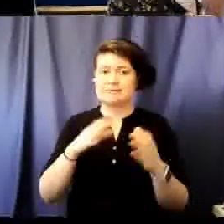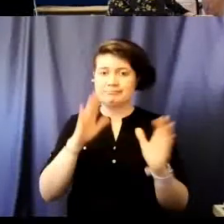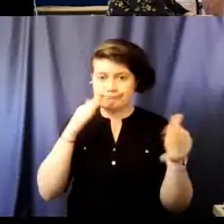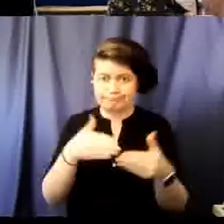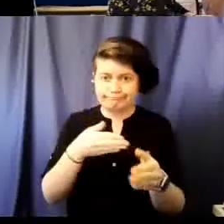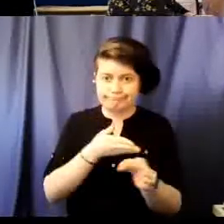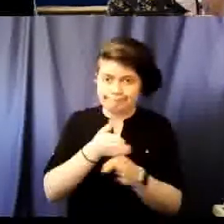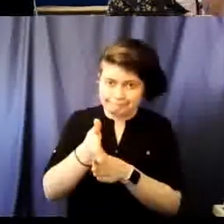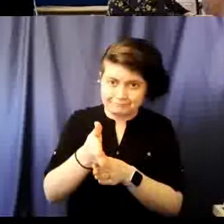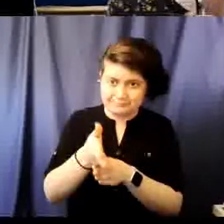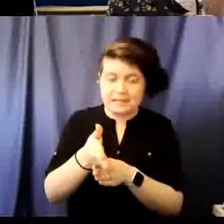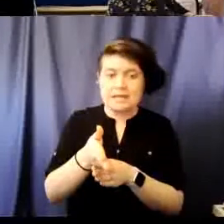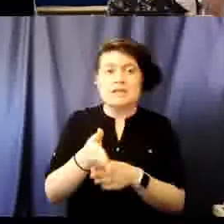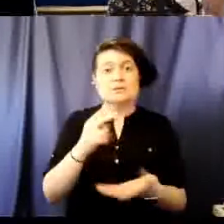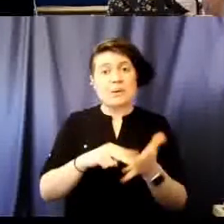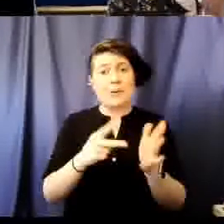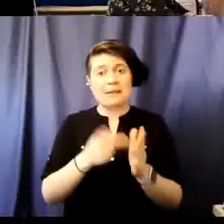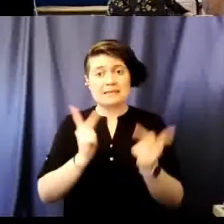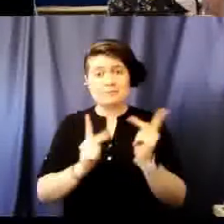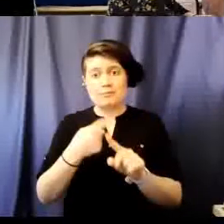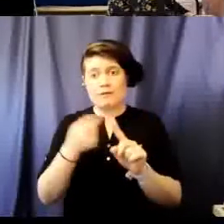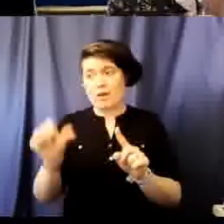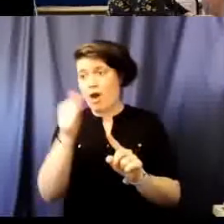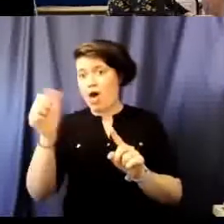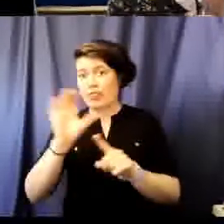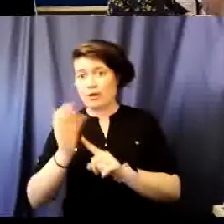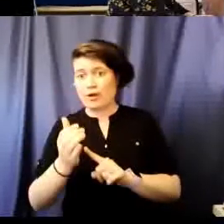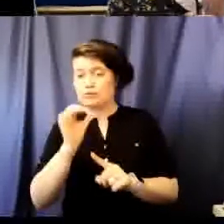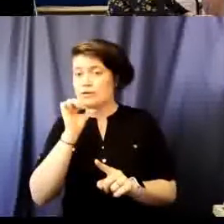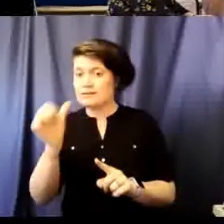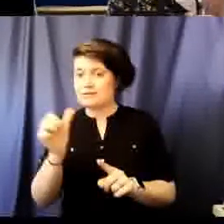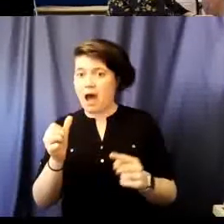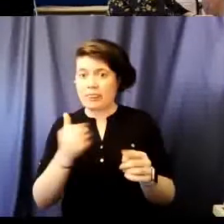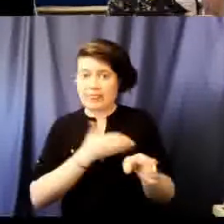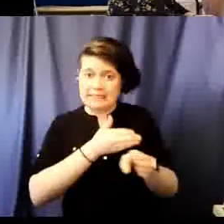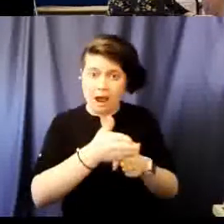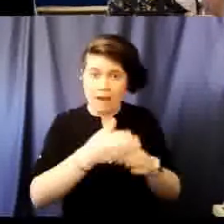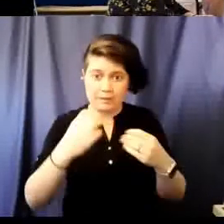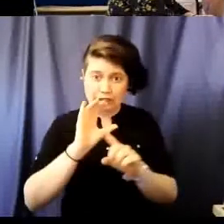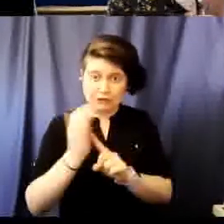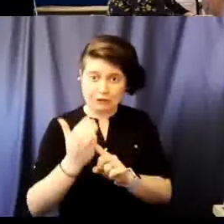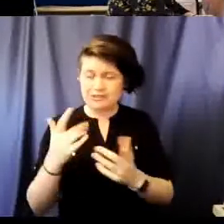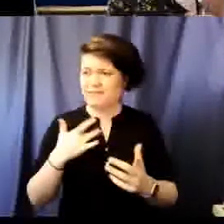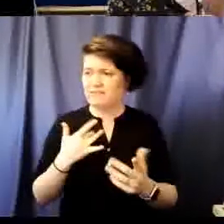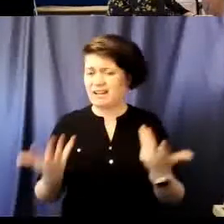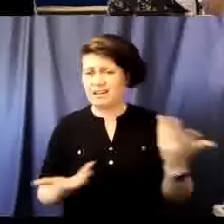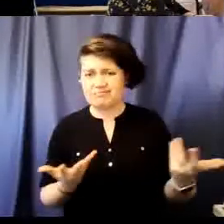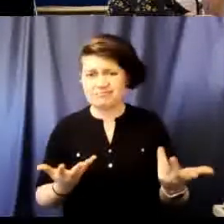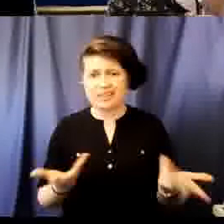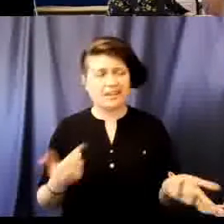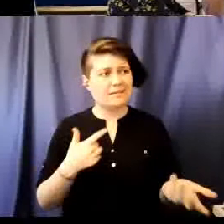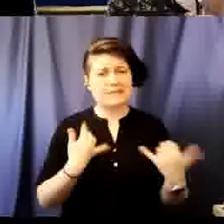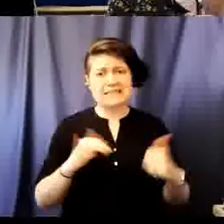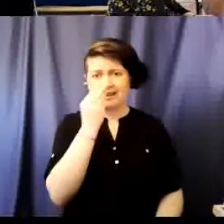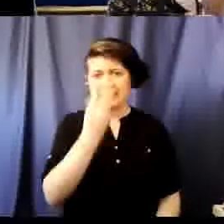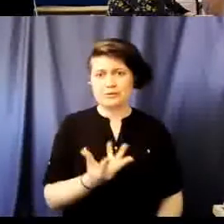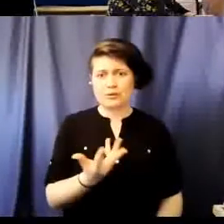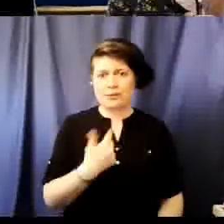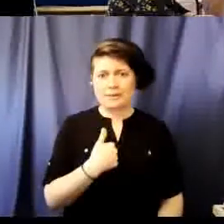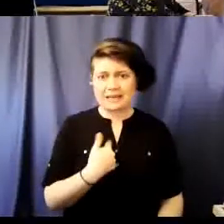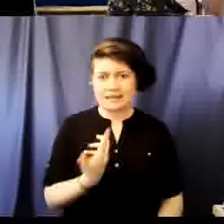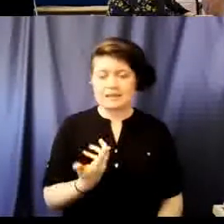non-dominant cultures may not see themselves or their identities reflected in the content, discussion, activities,